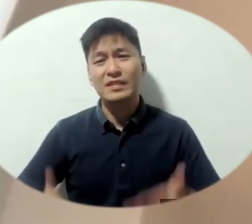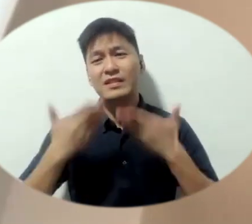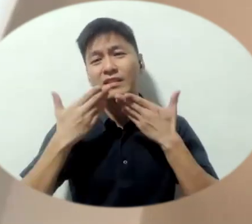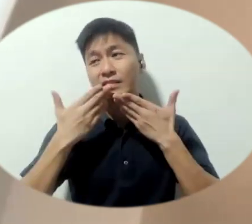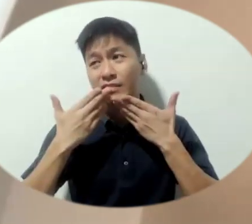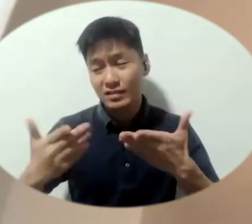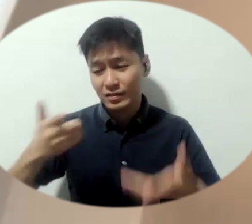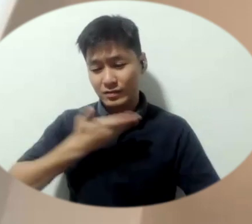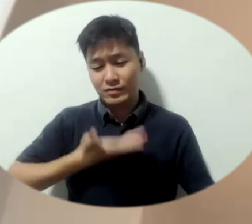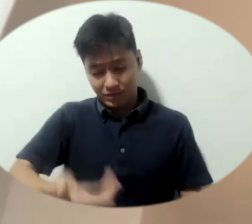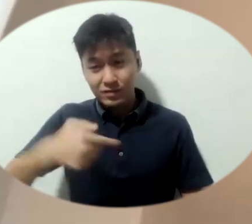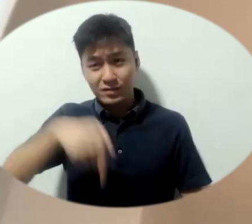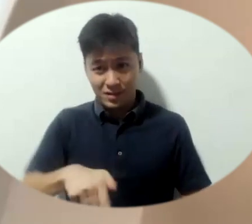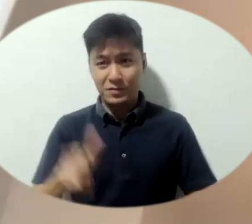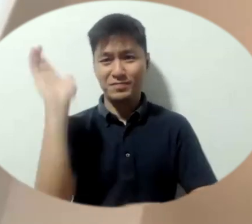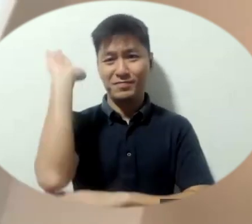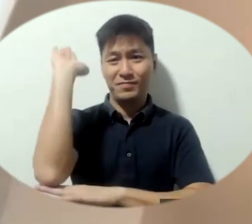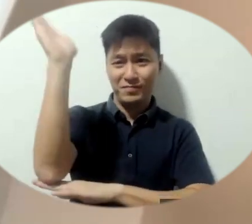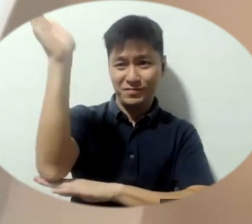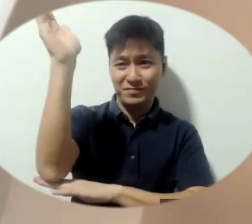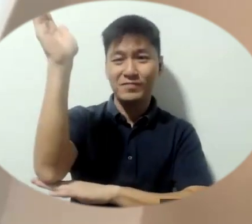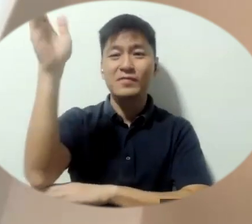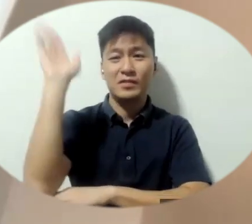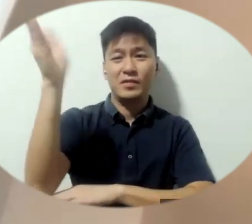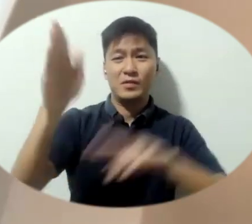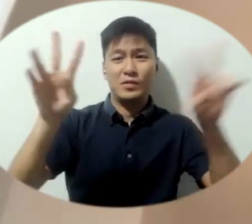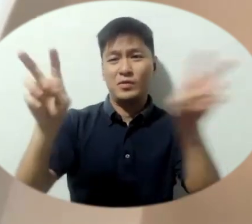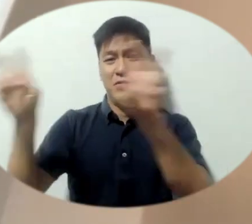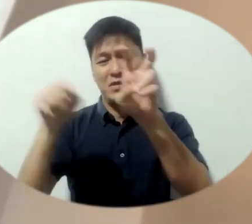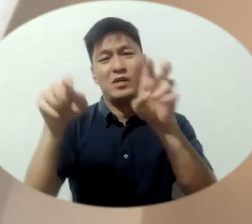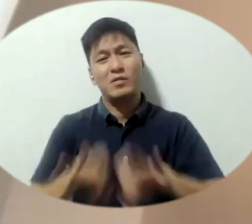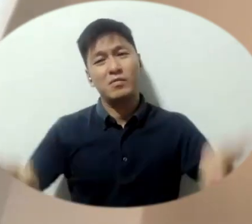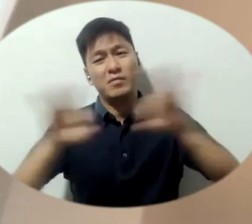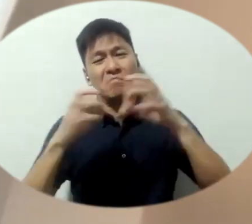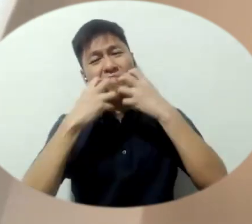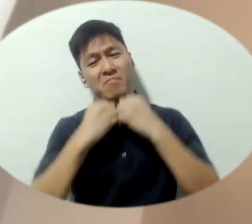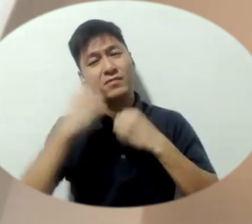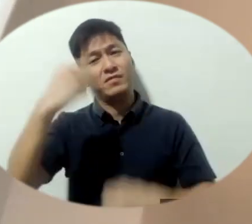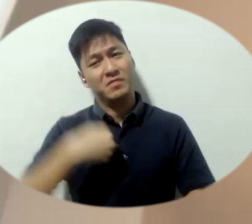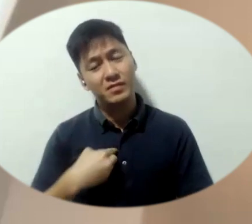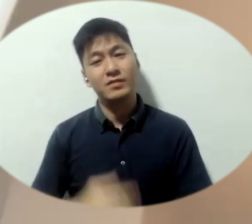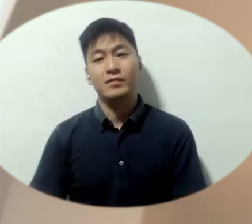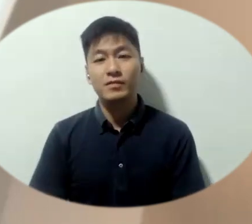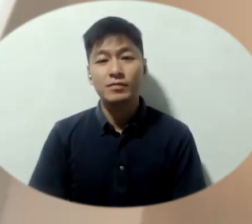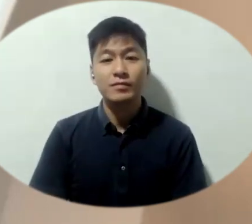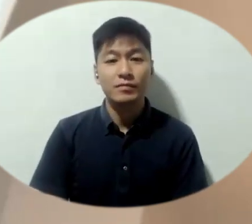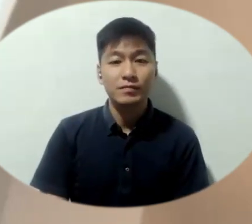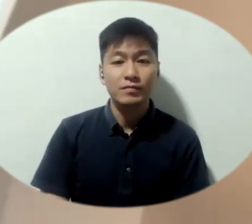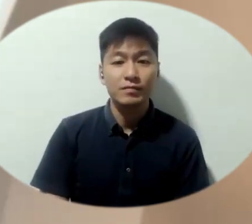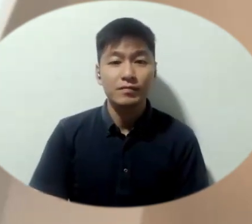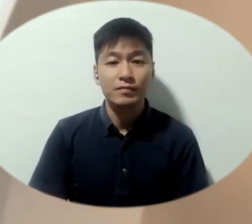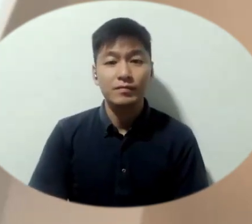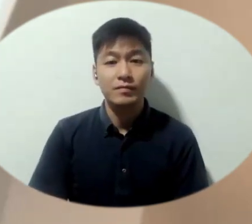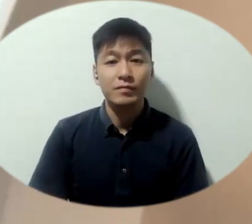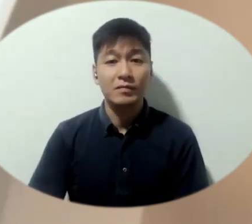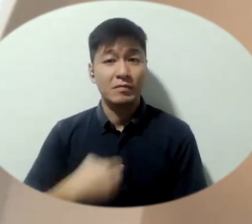these two very important subjects to me. One, the experience of being in the care for my grandma.